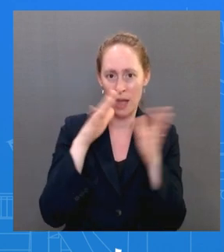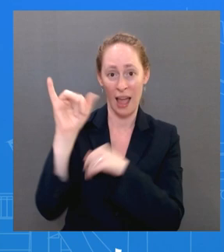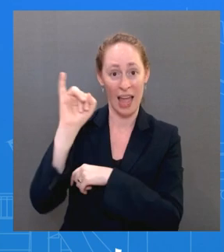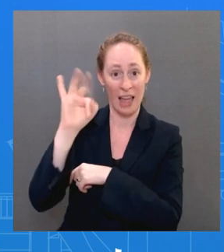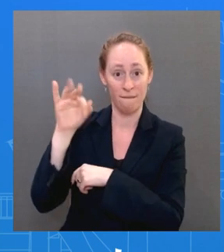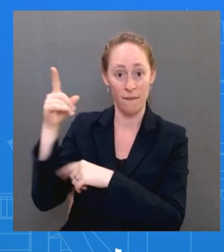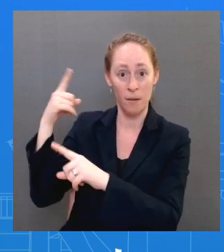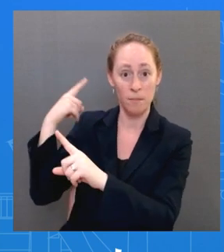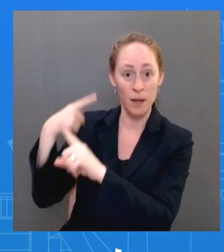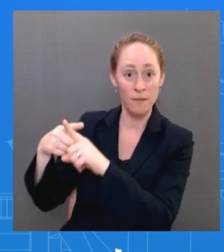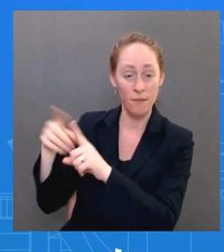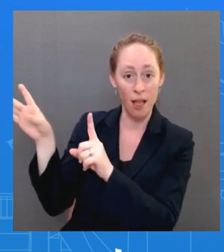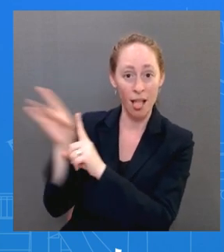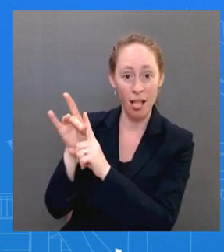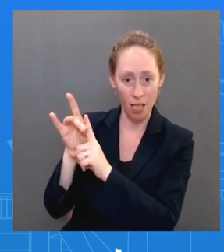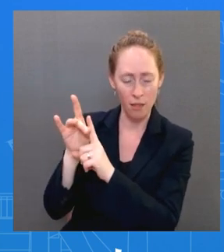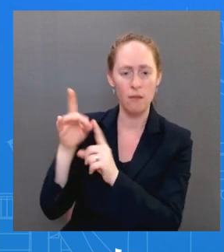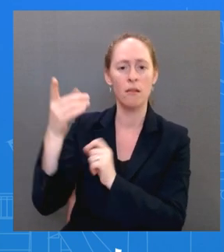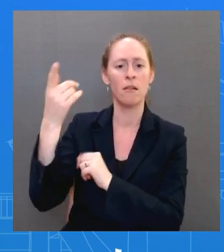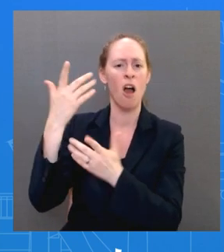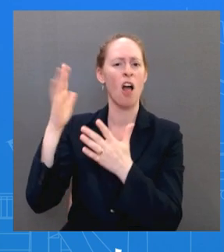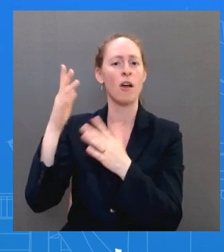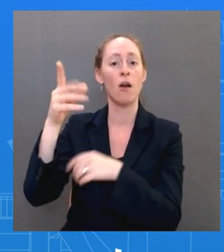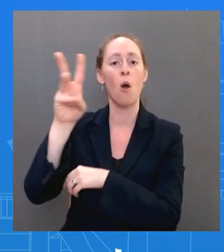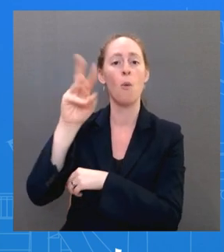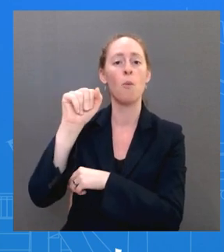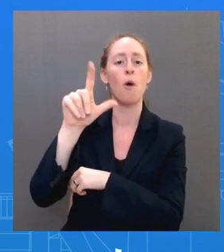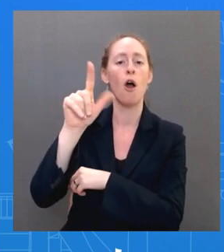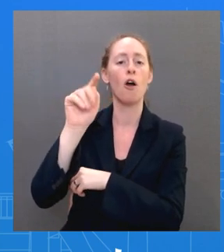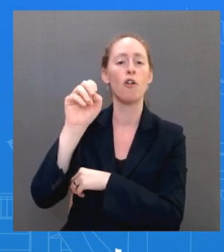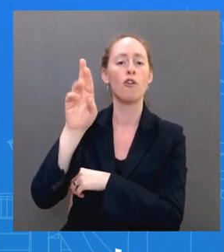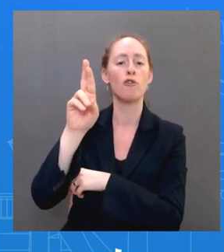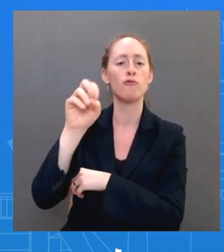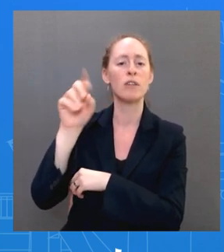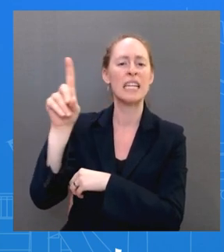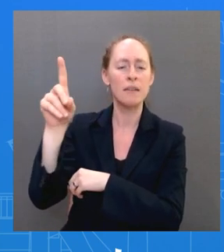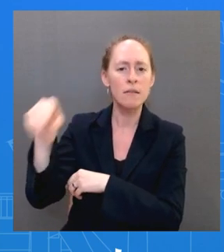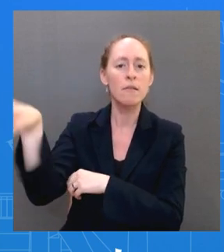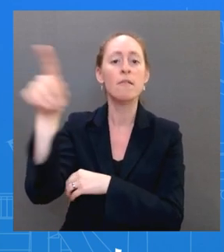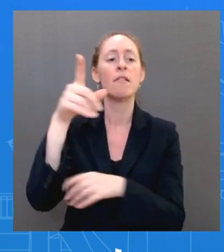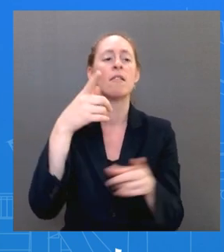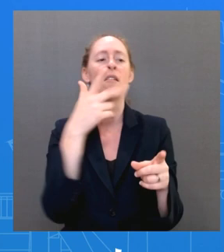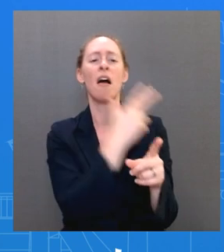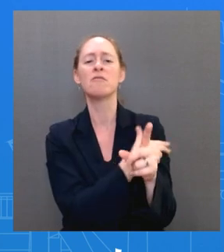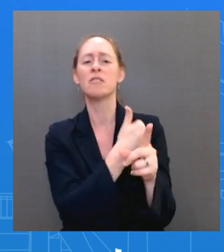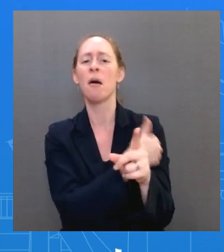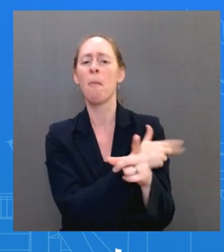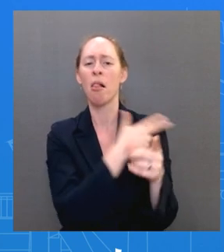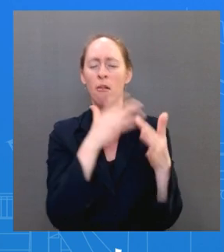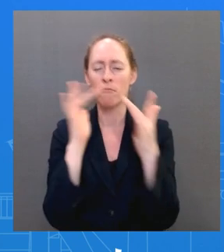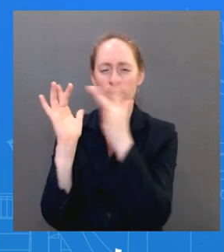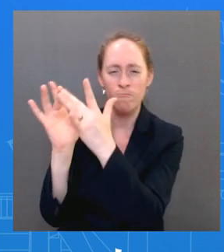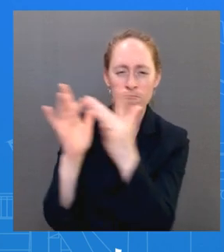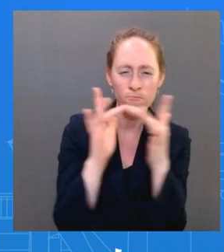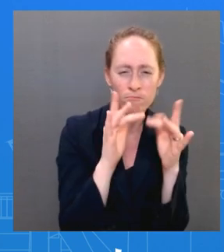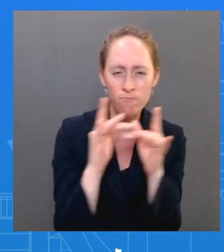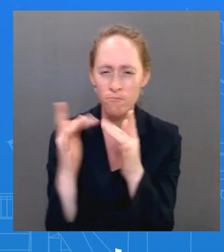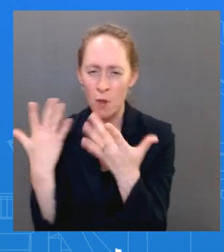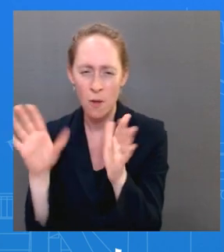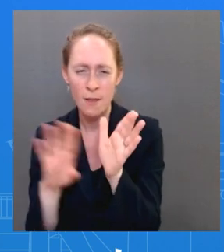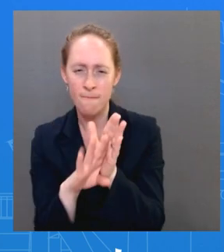He's done those consultations, and based on that input, that Dr. O'Connor made the decision to stop it for